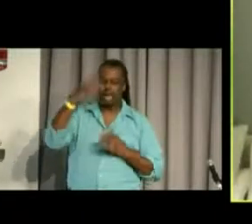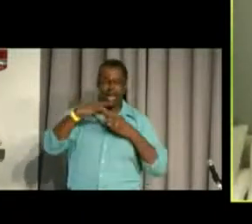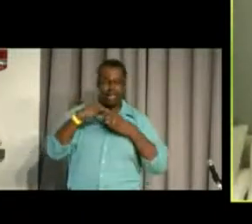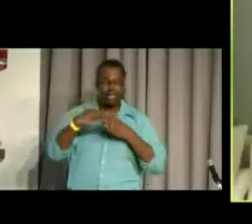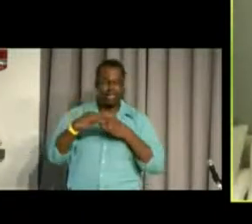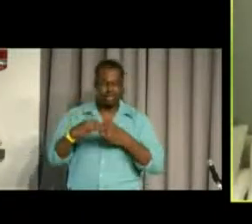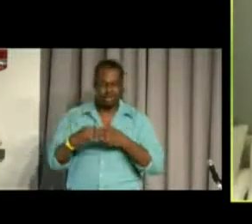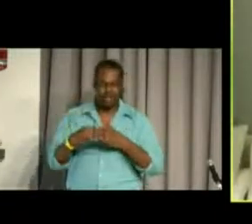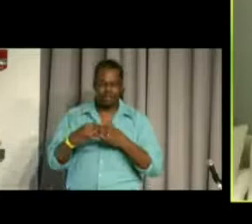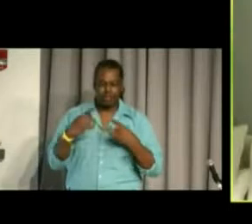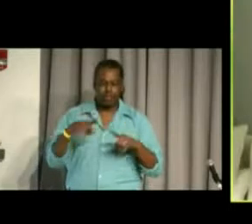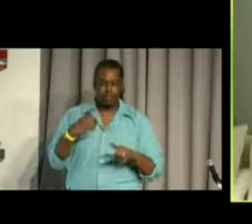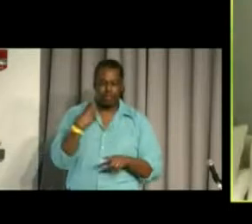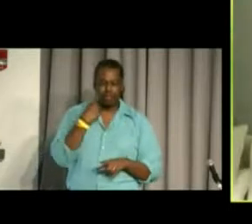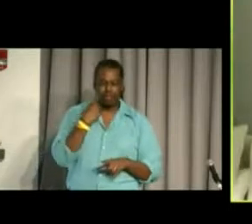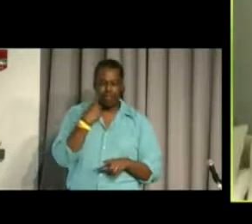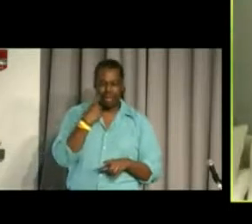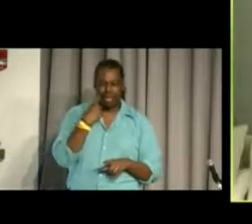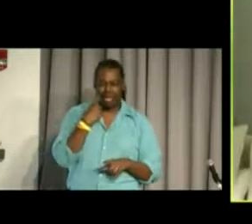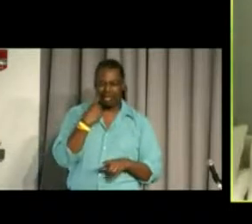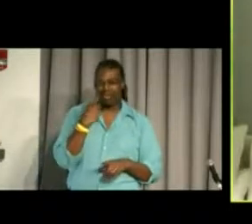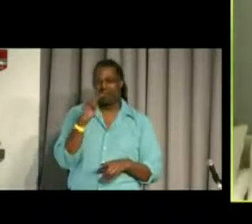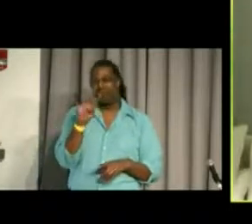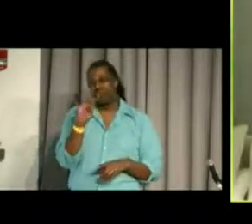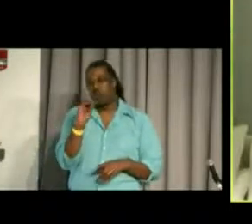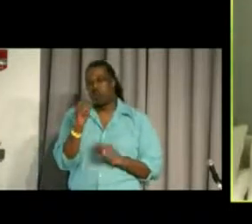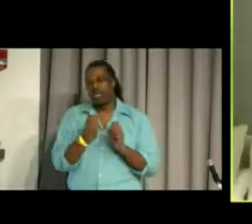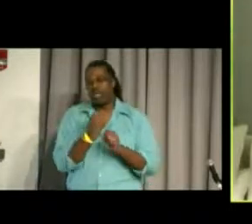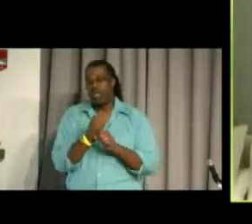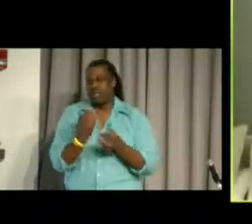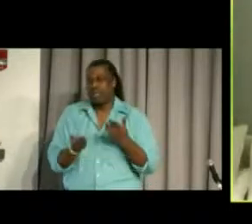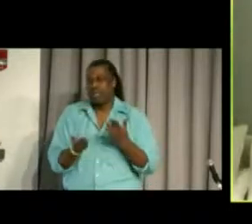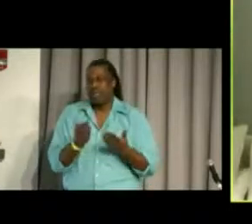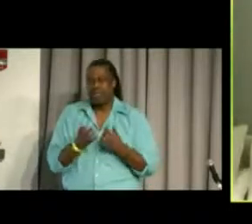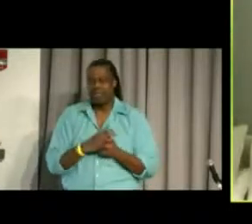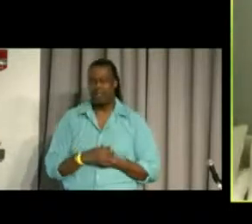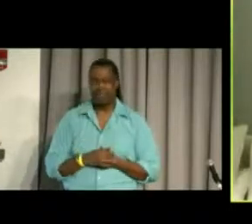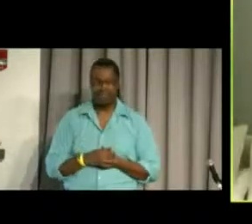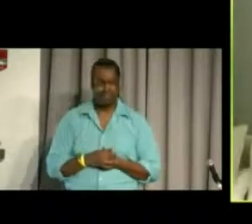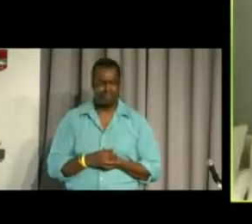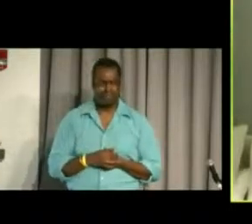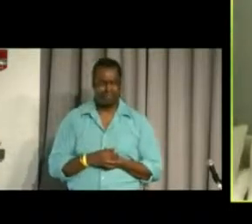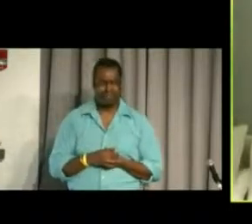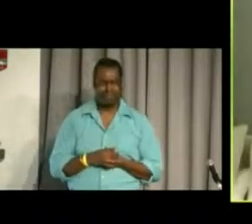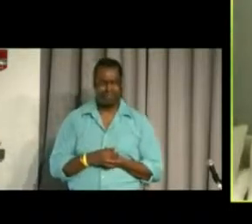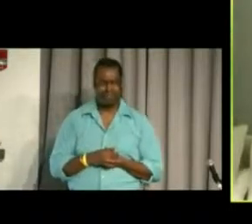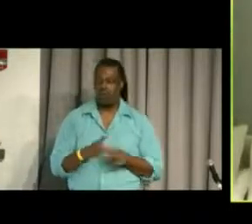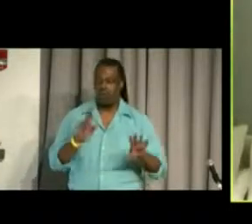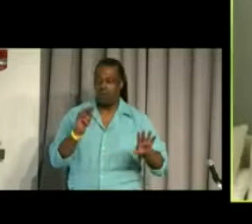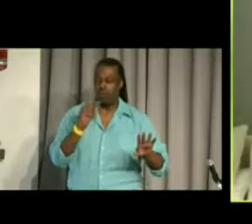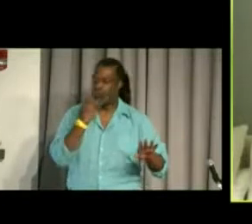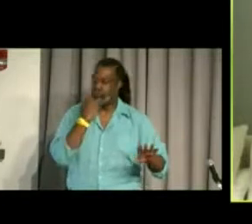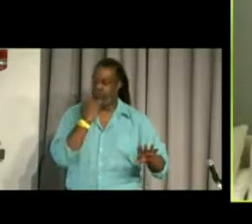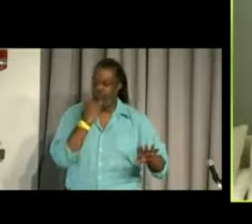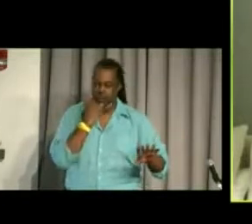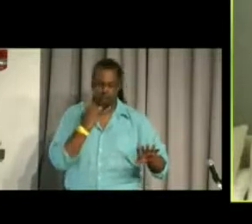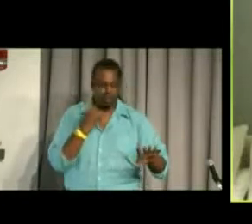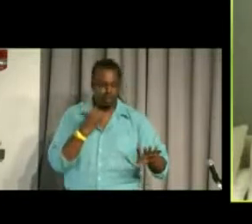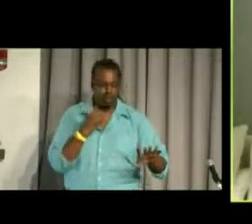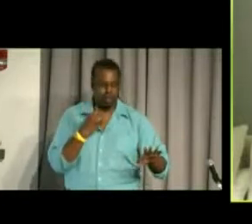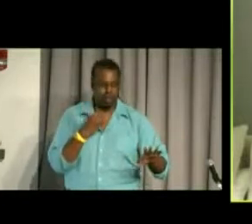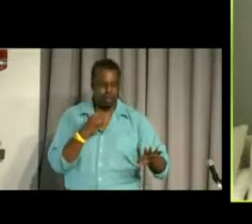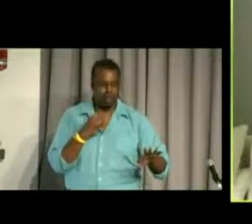only for the past about 4 decades, which is about not 4 decades, sorry, about 30